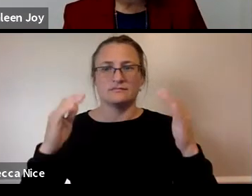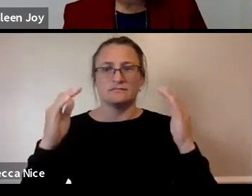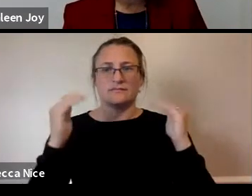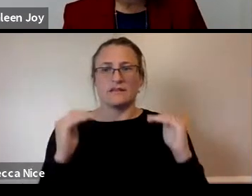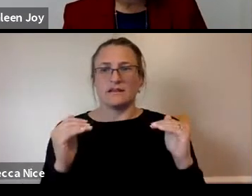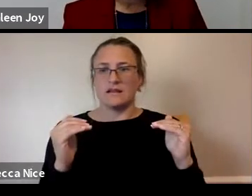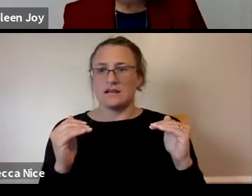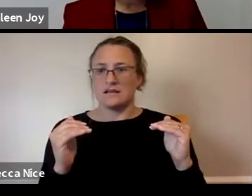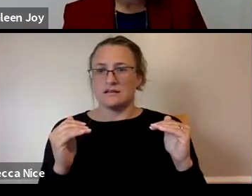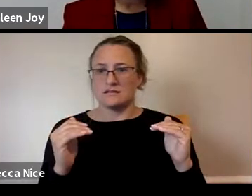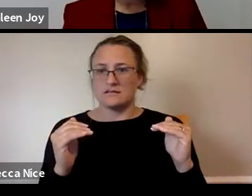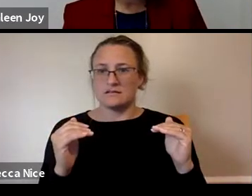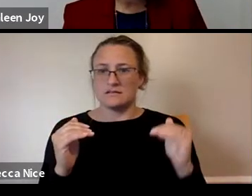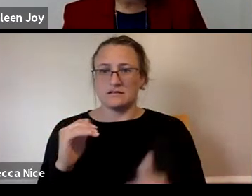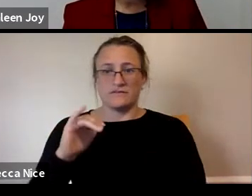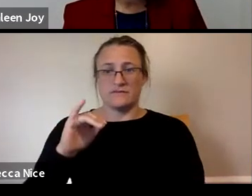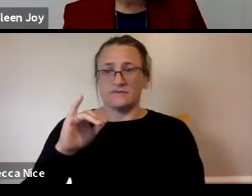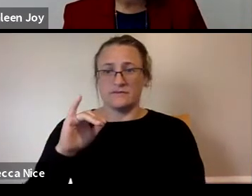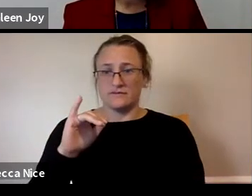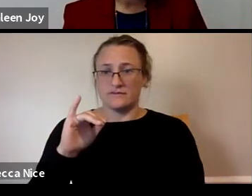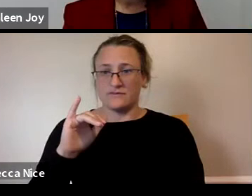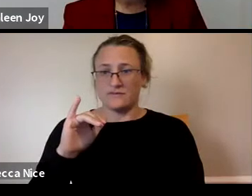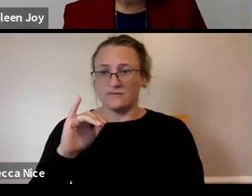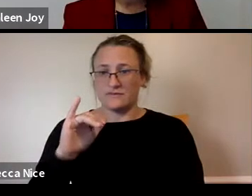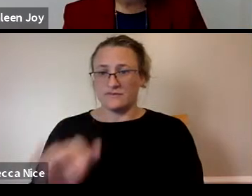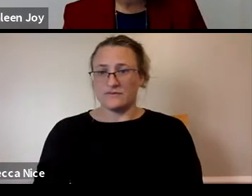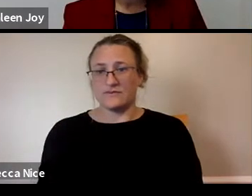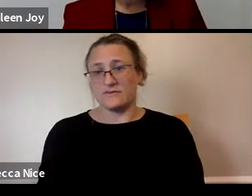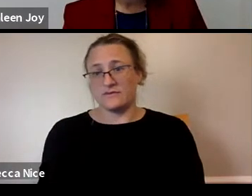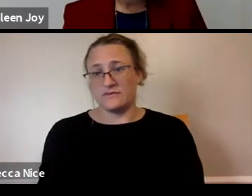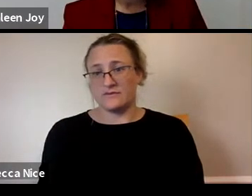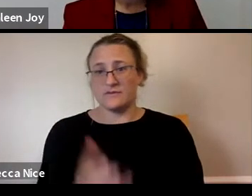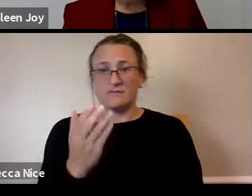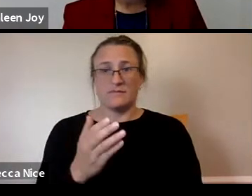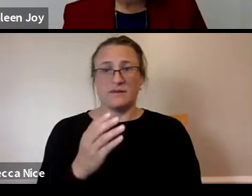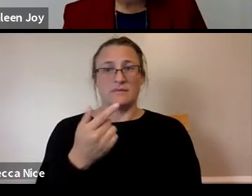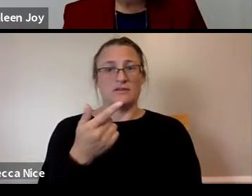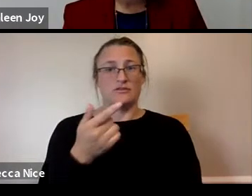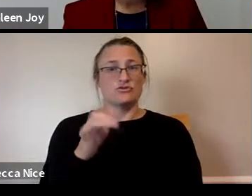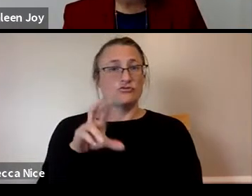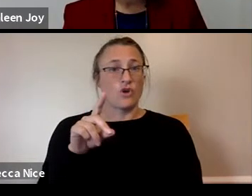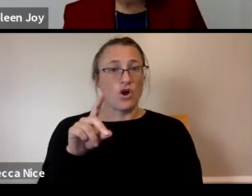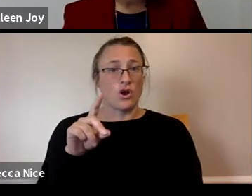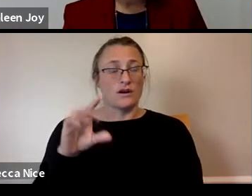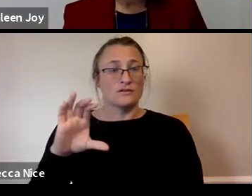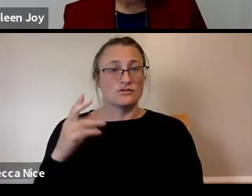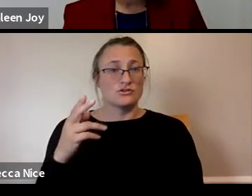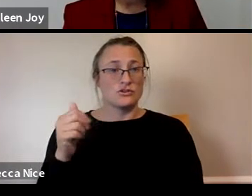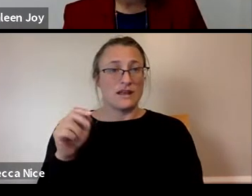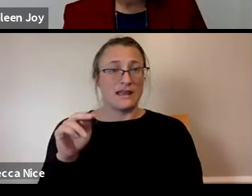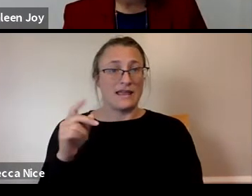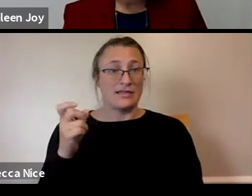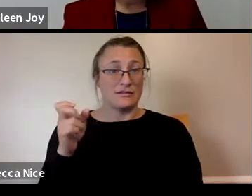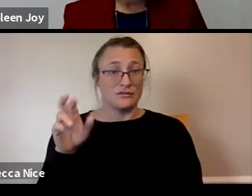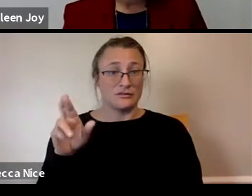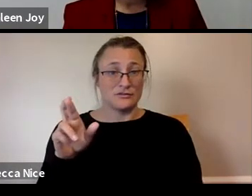we don't have John Passanini, how about Gerard Chandler? Gerard Chandler, are you